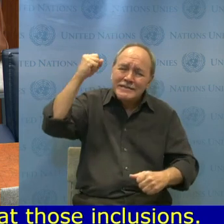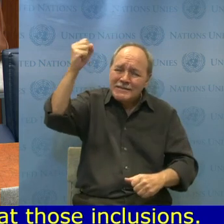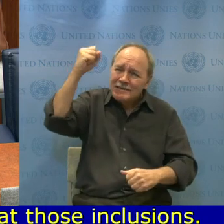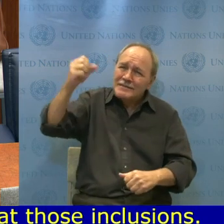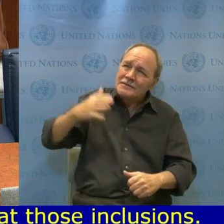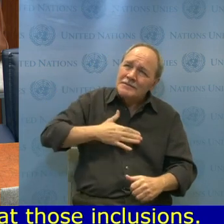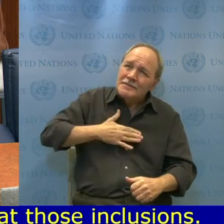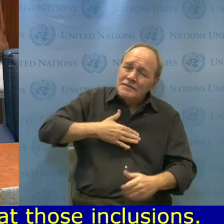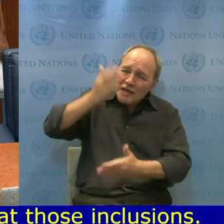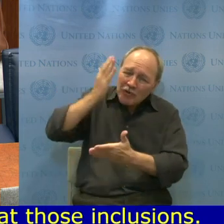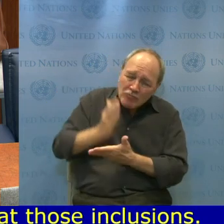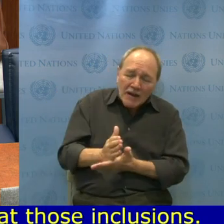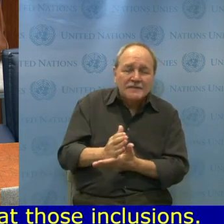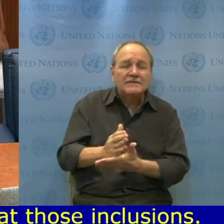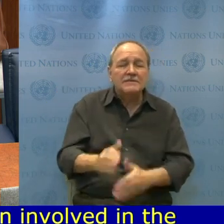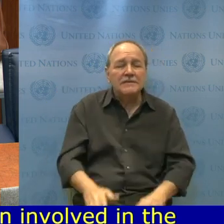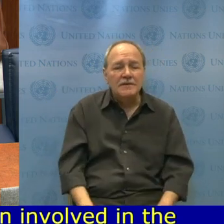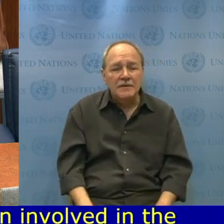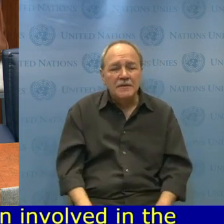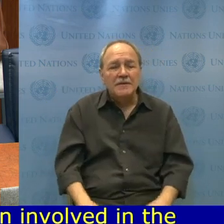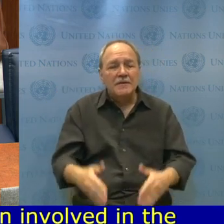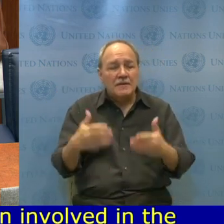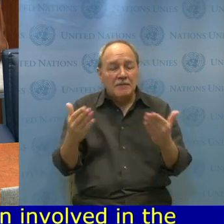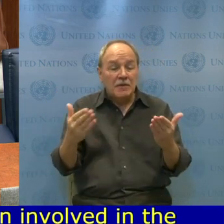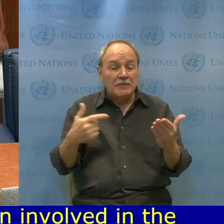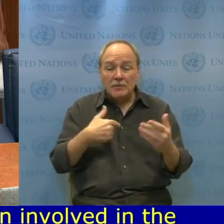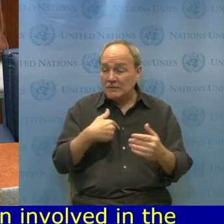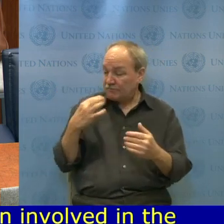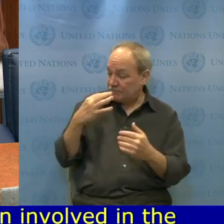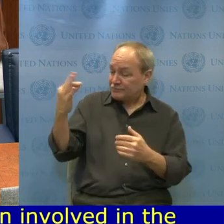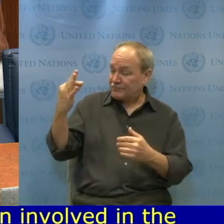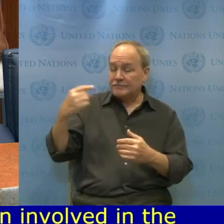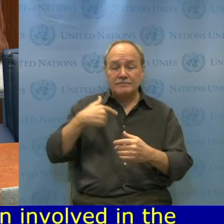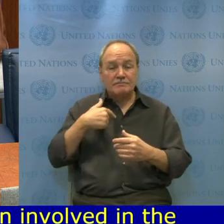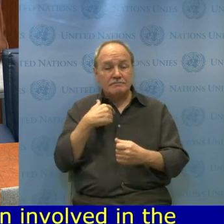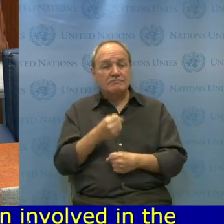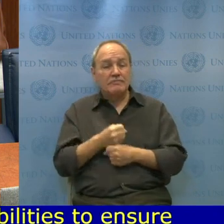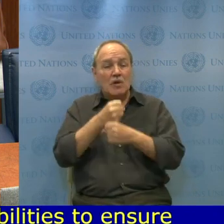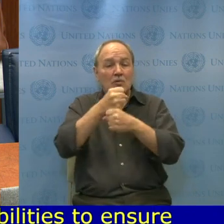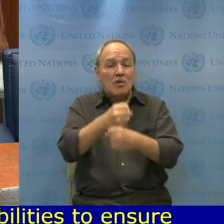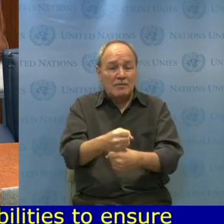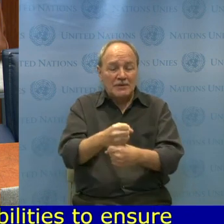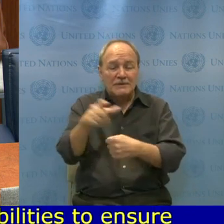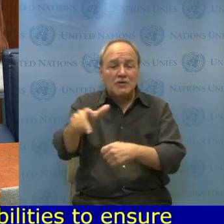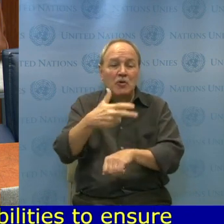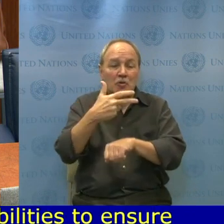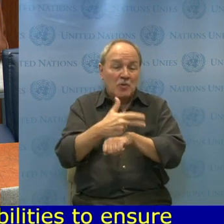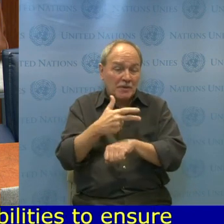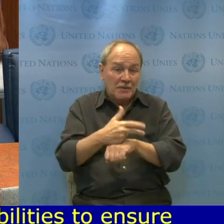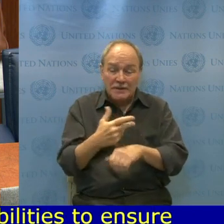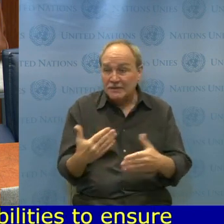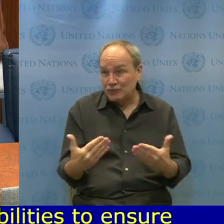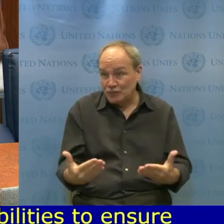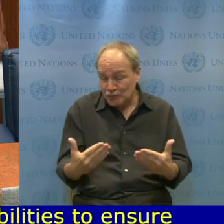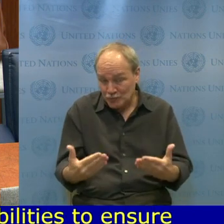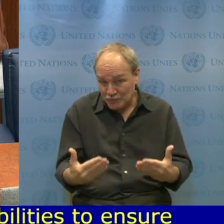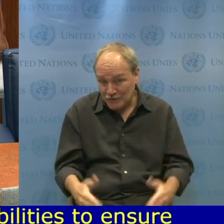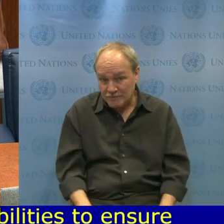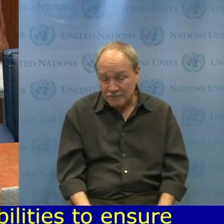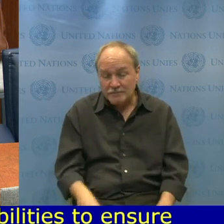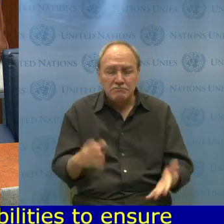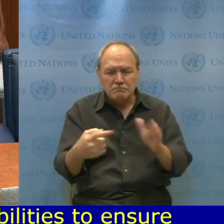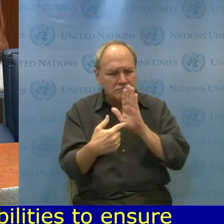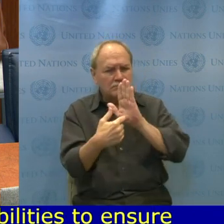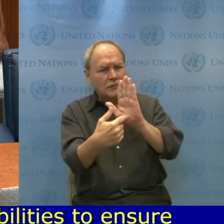are recognized. And this is why I have the honor of representing the state of Guatemala today, thus illustrating